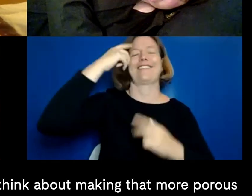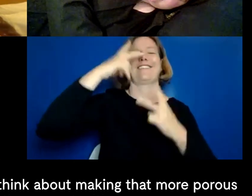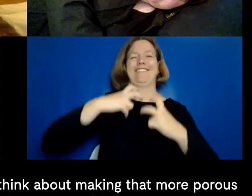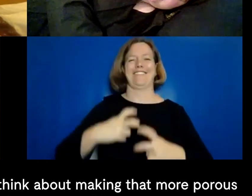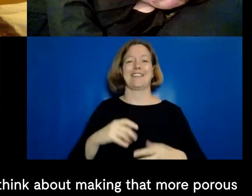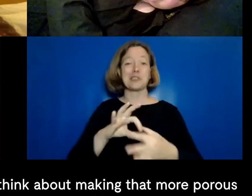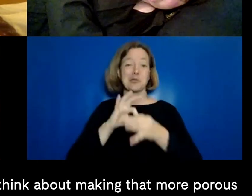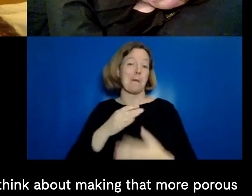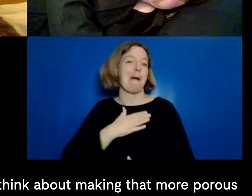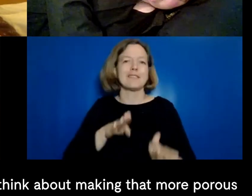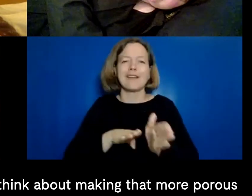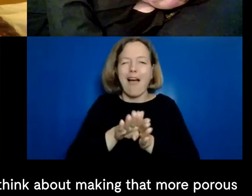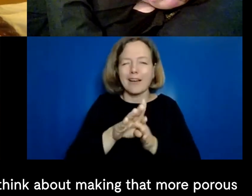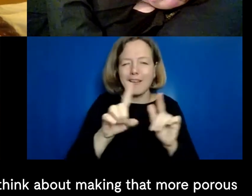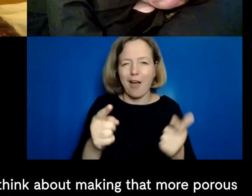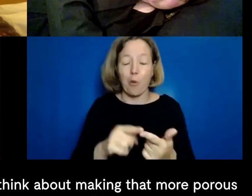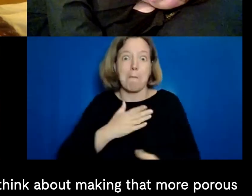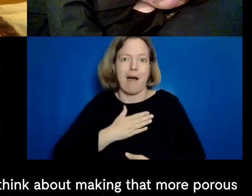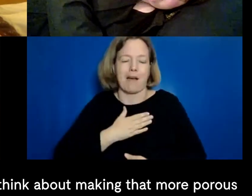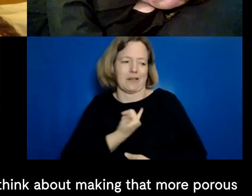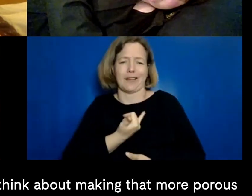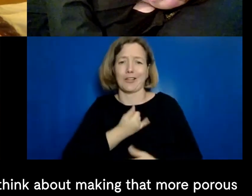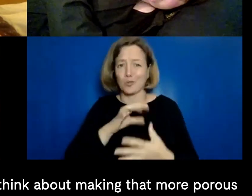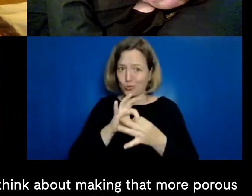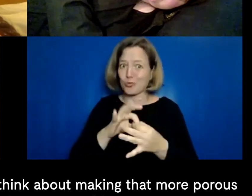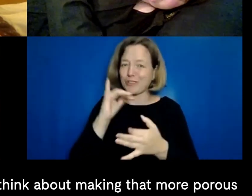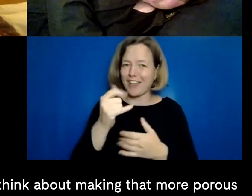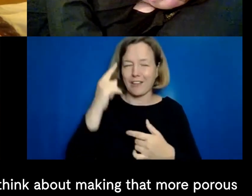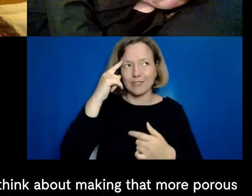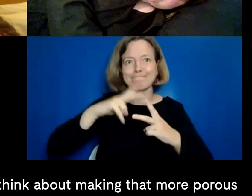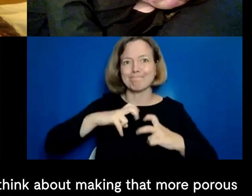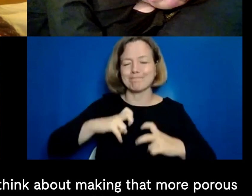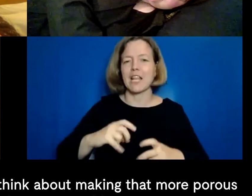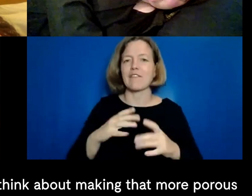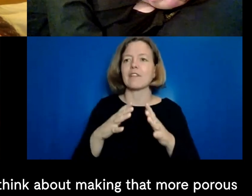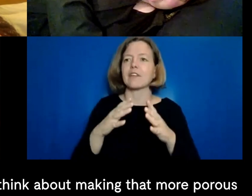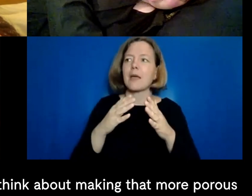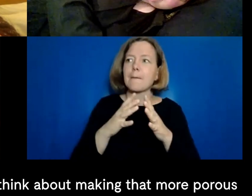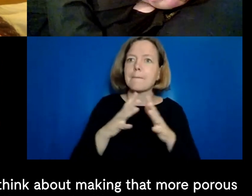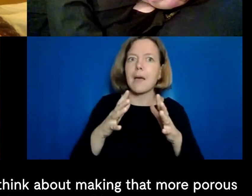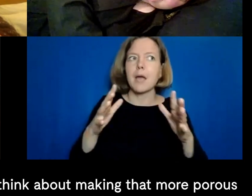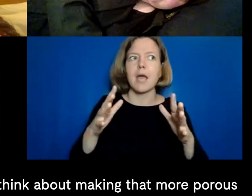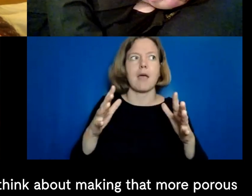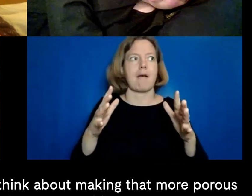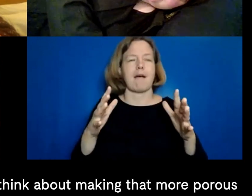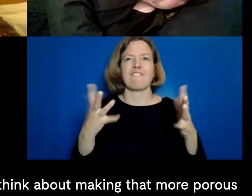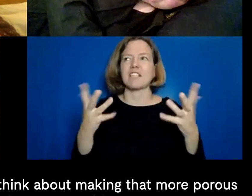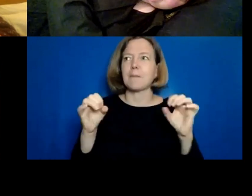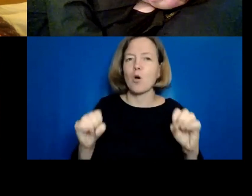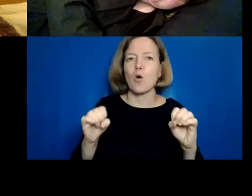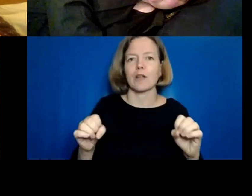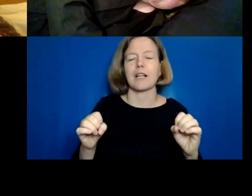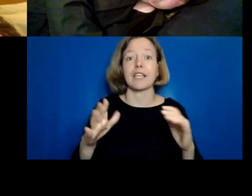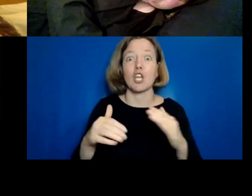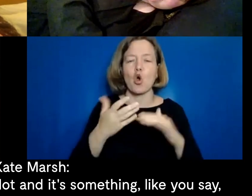own identity on, to think about making that more porous to create other opportunities.